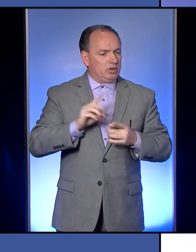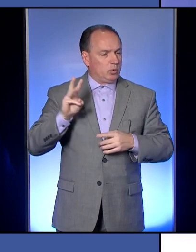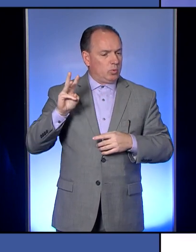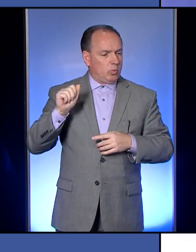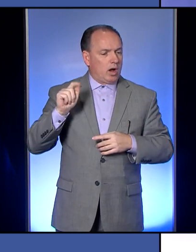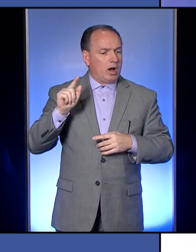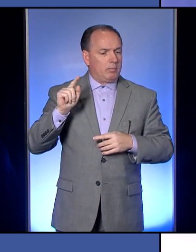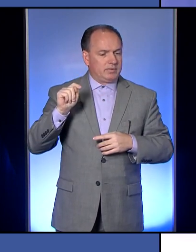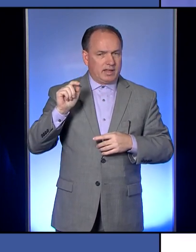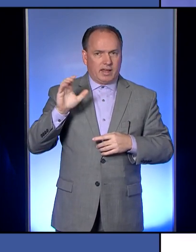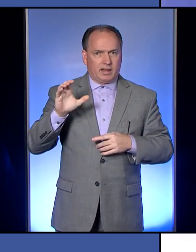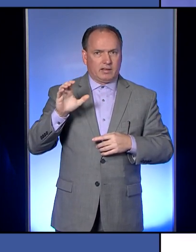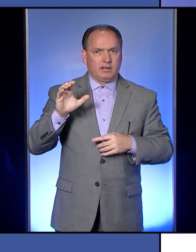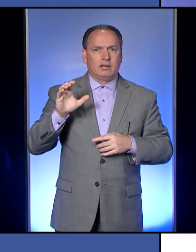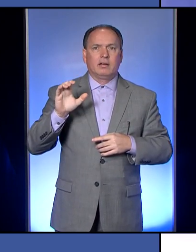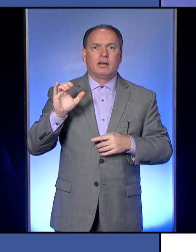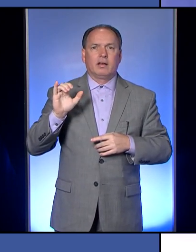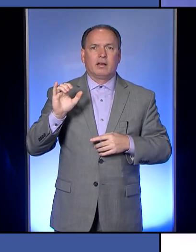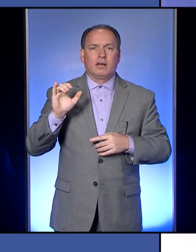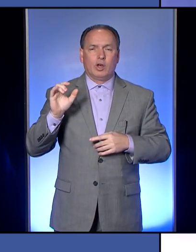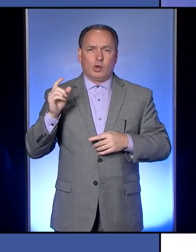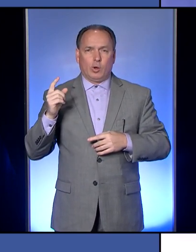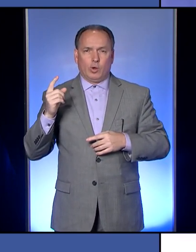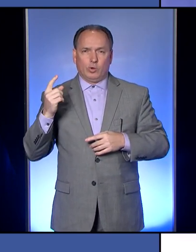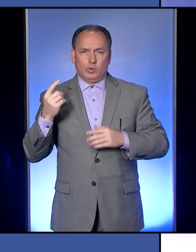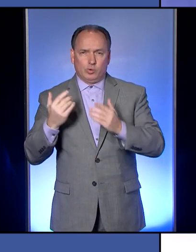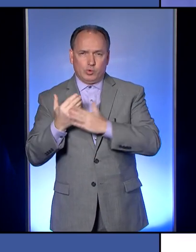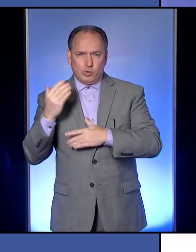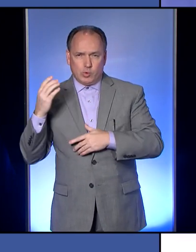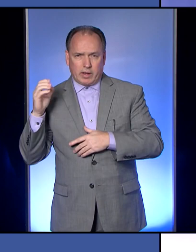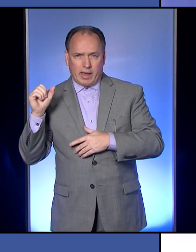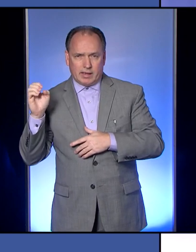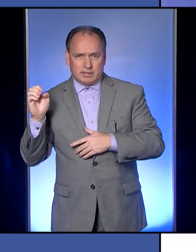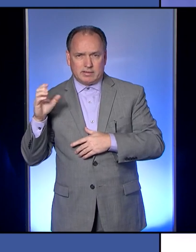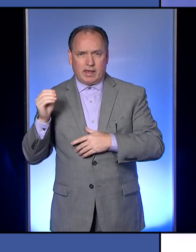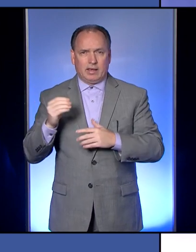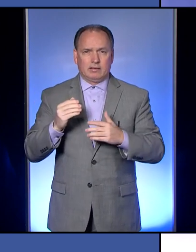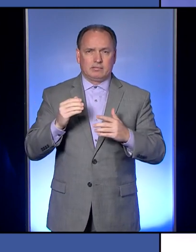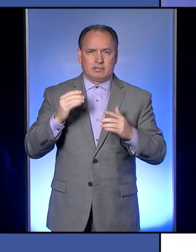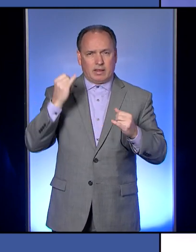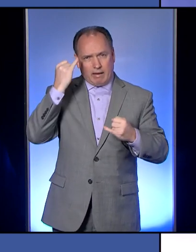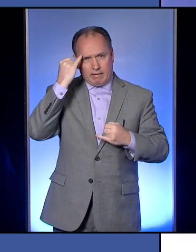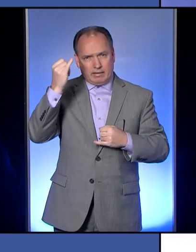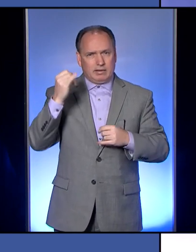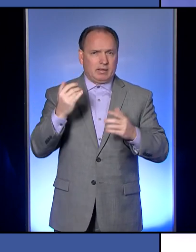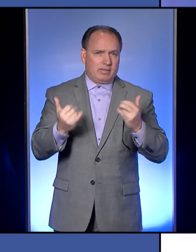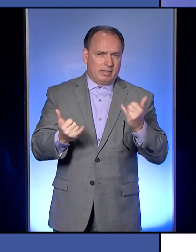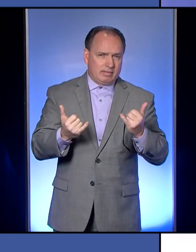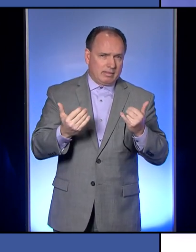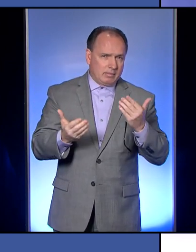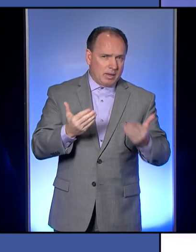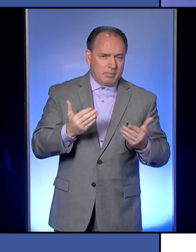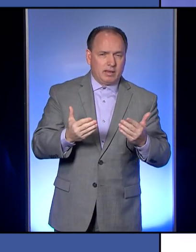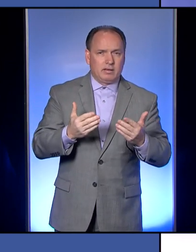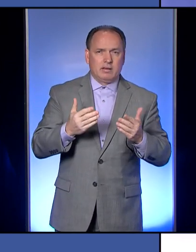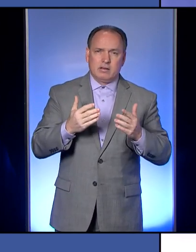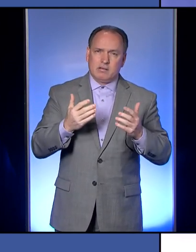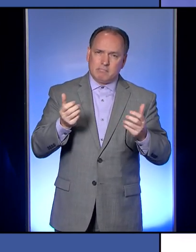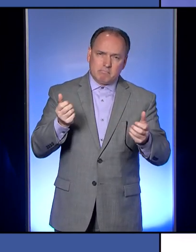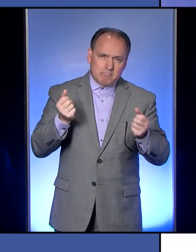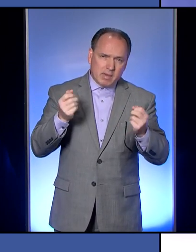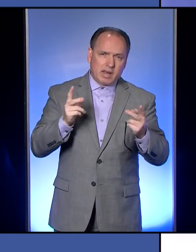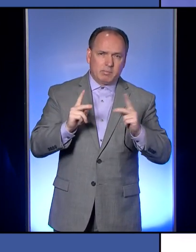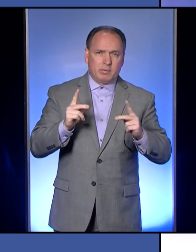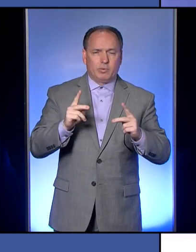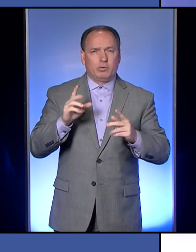and the new case and the idea that there are multiple contractors and